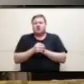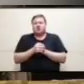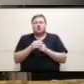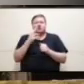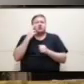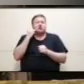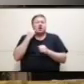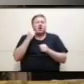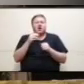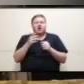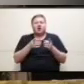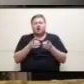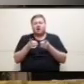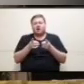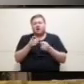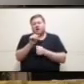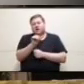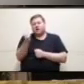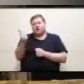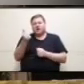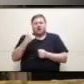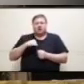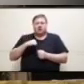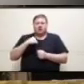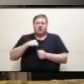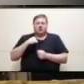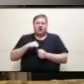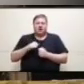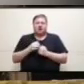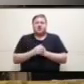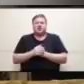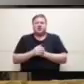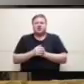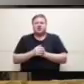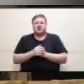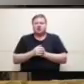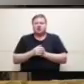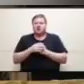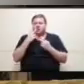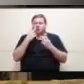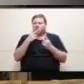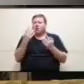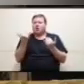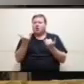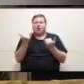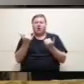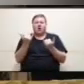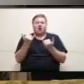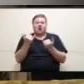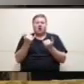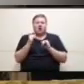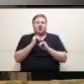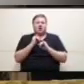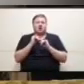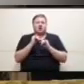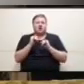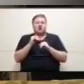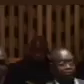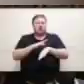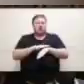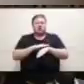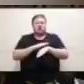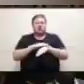the next municipality. It does look like we will have serious constraints with